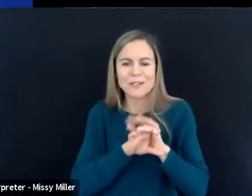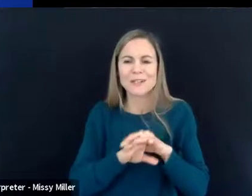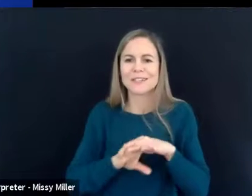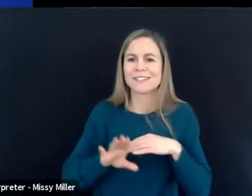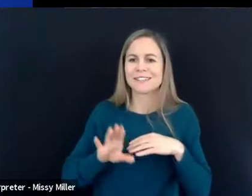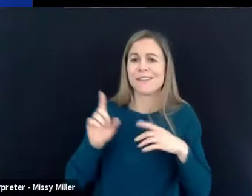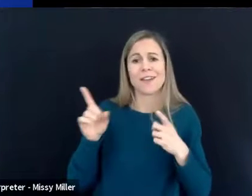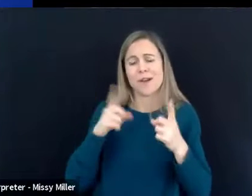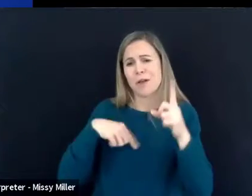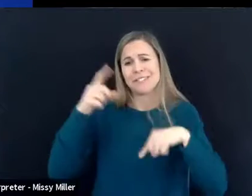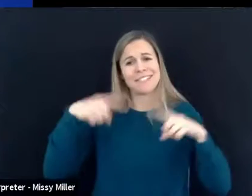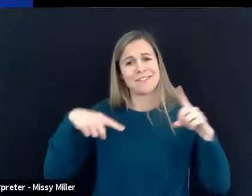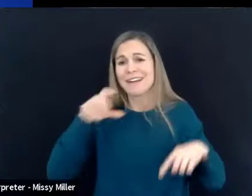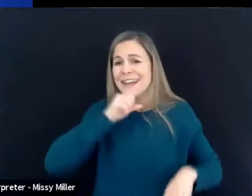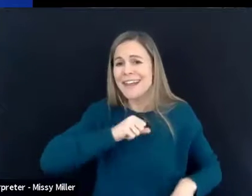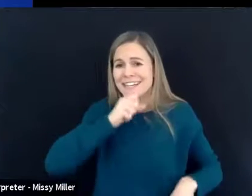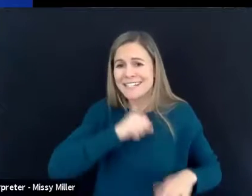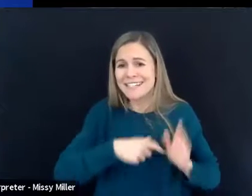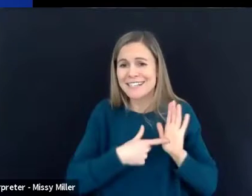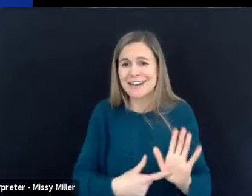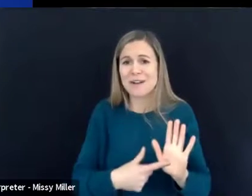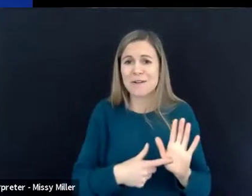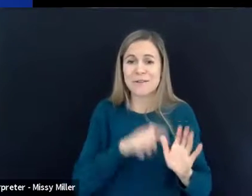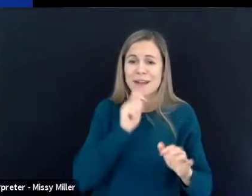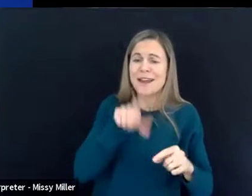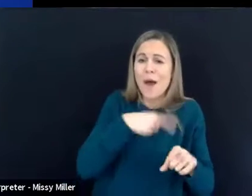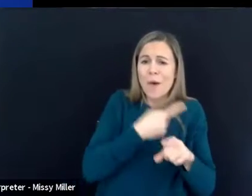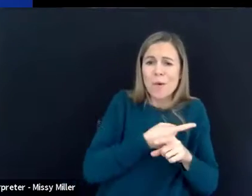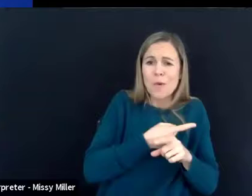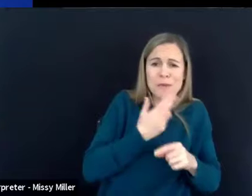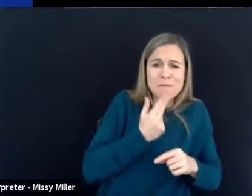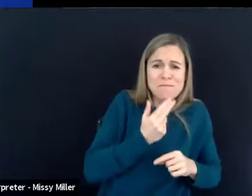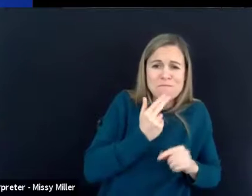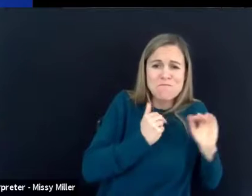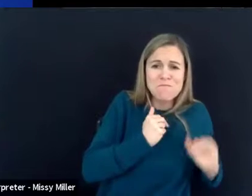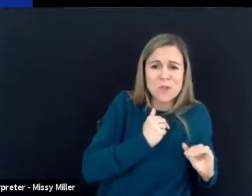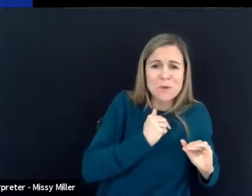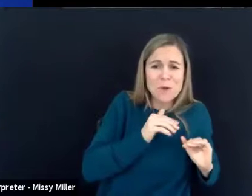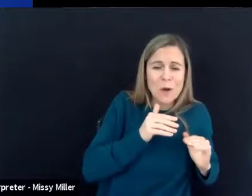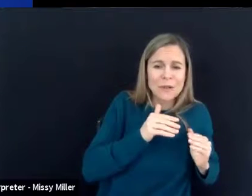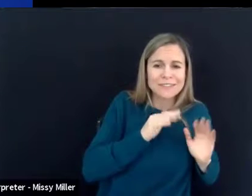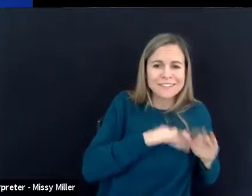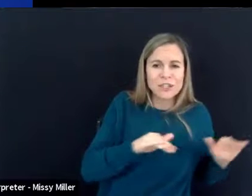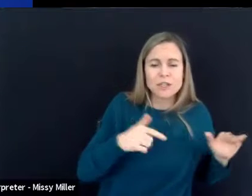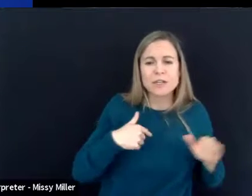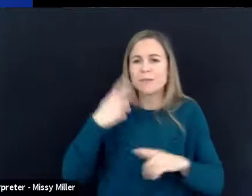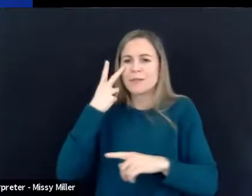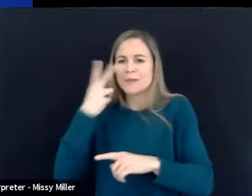different ages. So it's not only you're going to see little bitty kids, you're going to see older children.